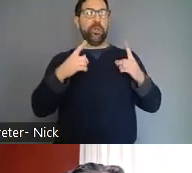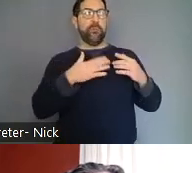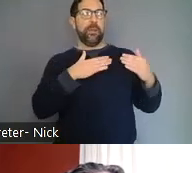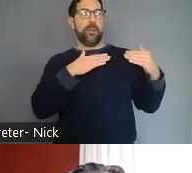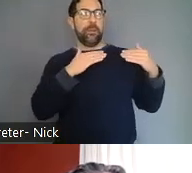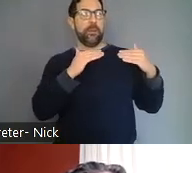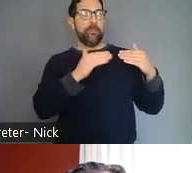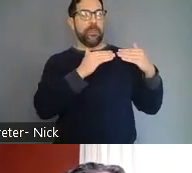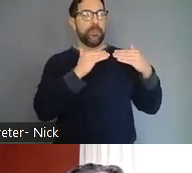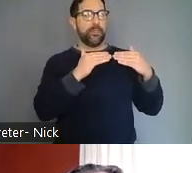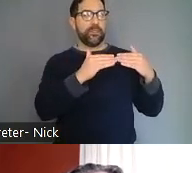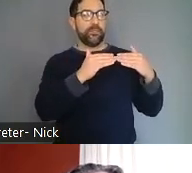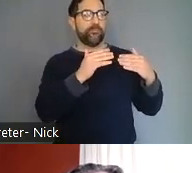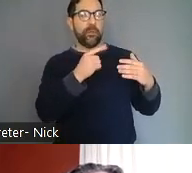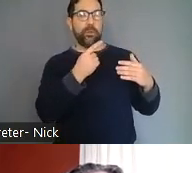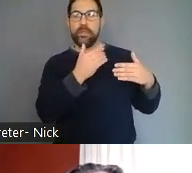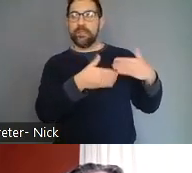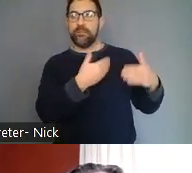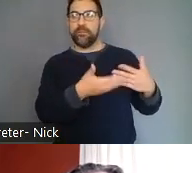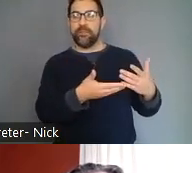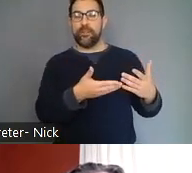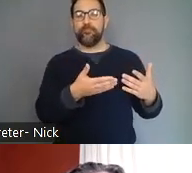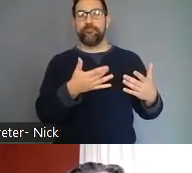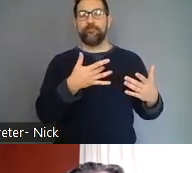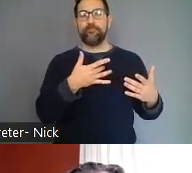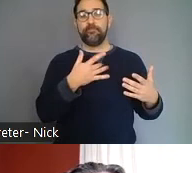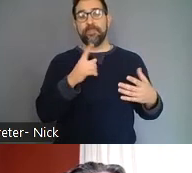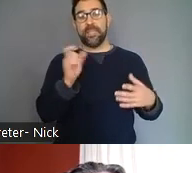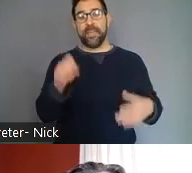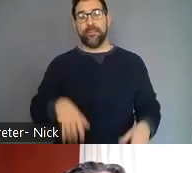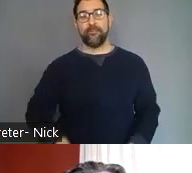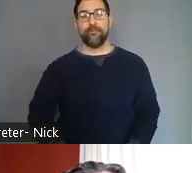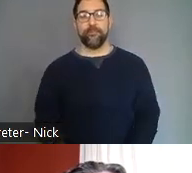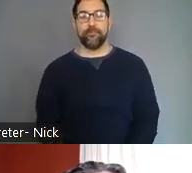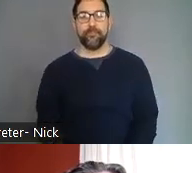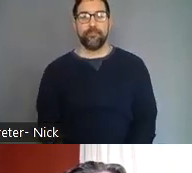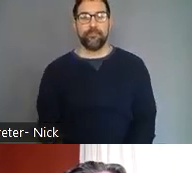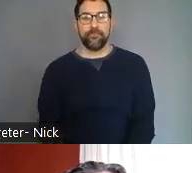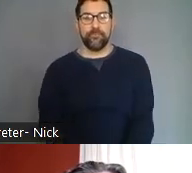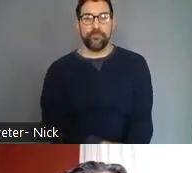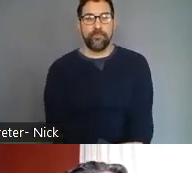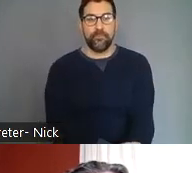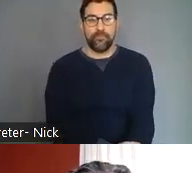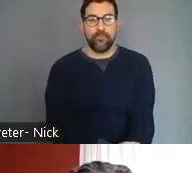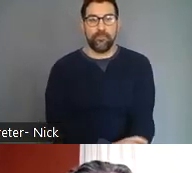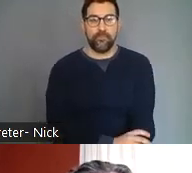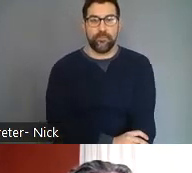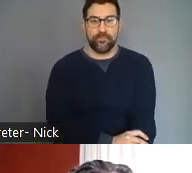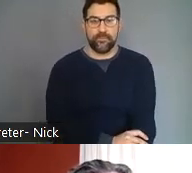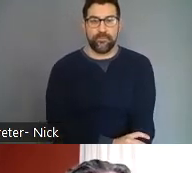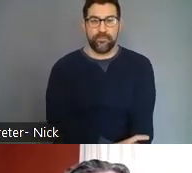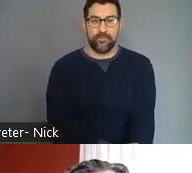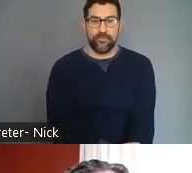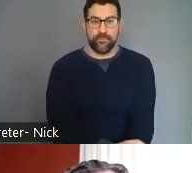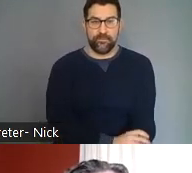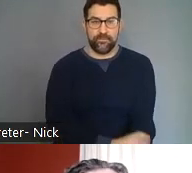peers, and that's just how we're gonna move. But yeah. Yeah. I don't know, for whatever it's worth, I want